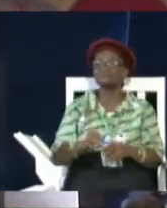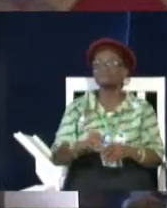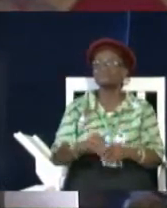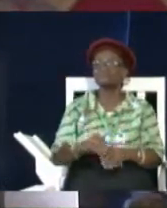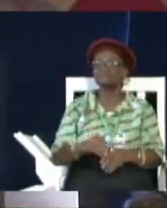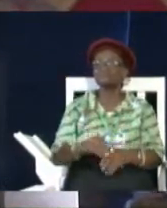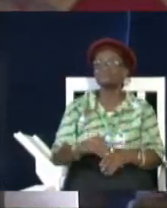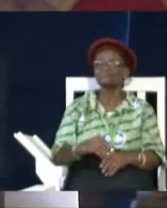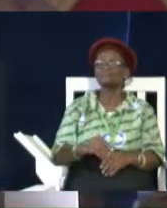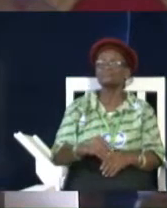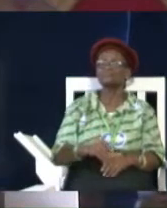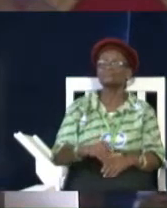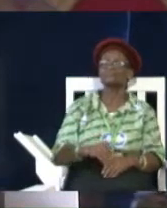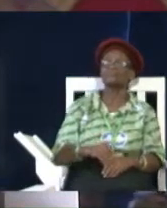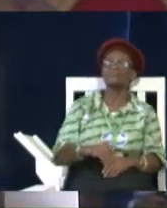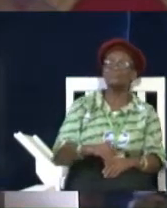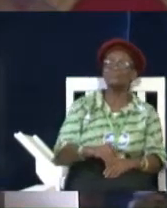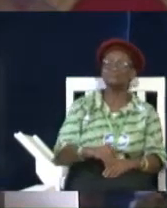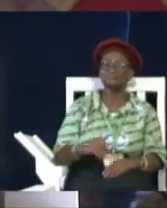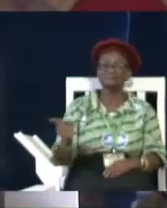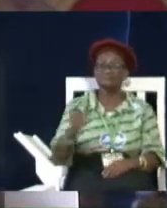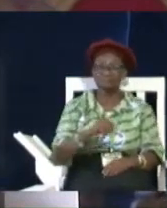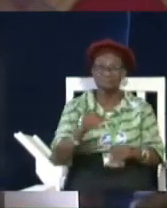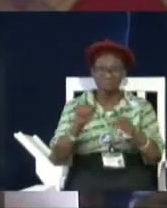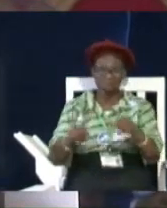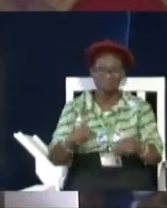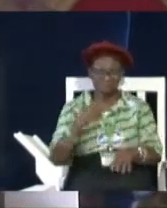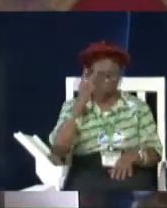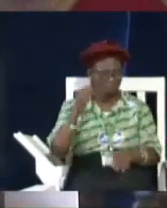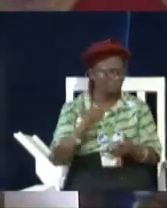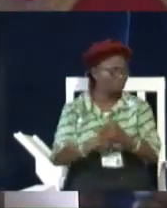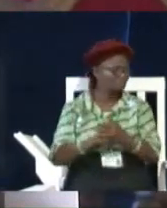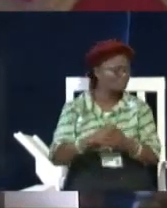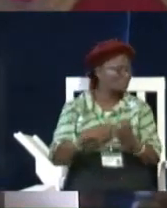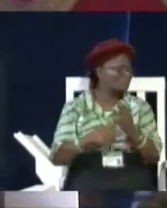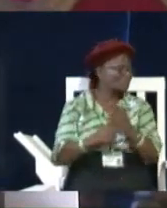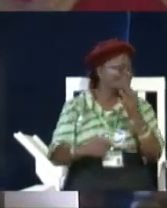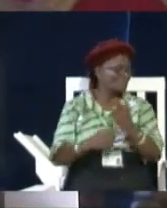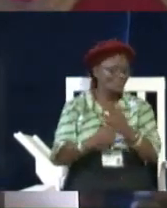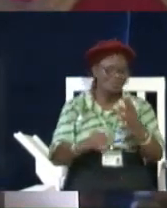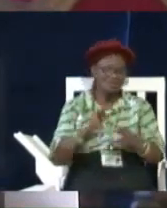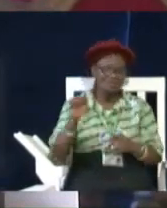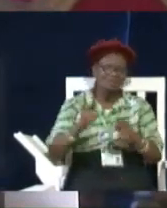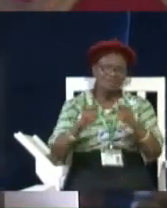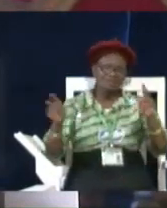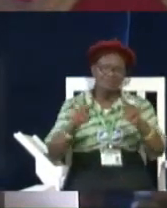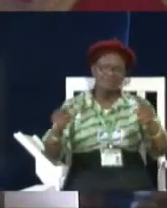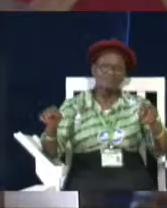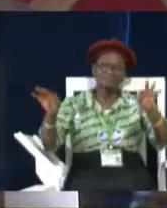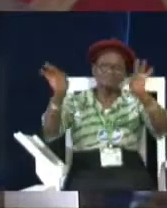on, you can see that oil is very, very important. Very, very important.